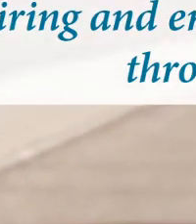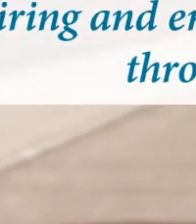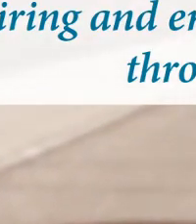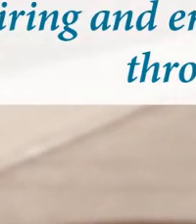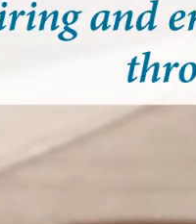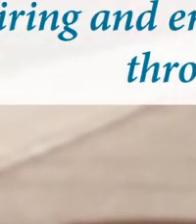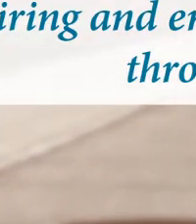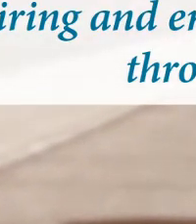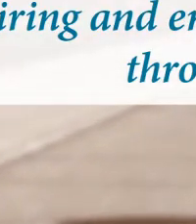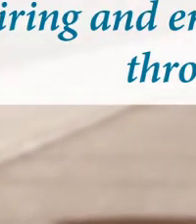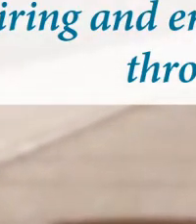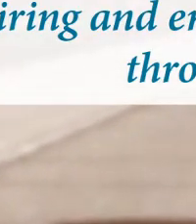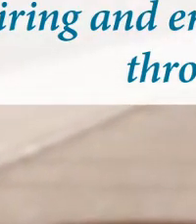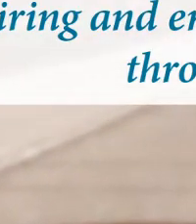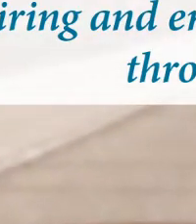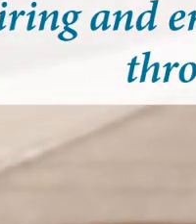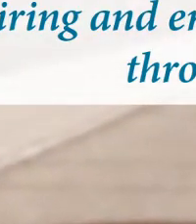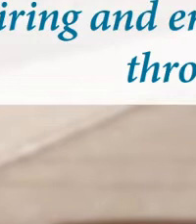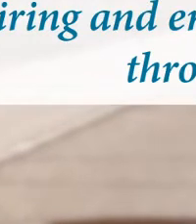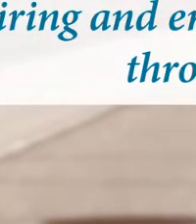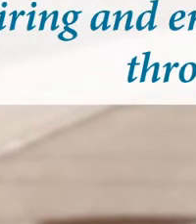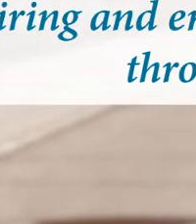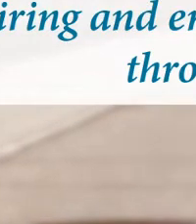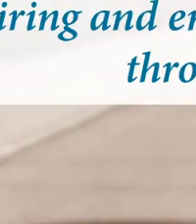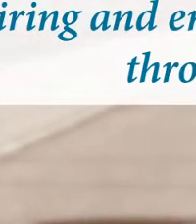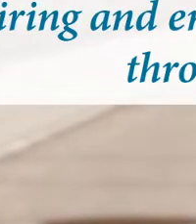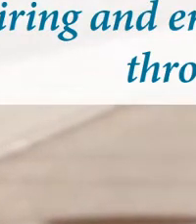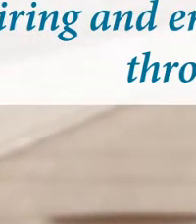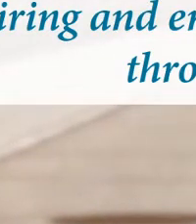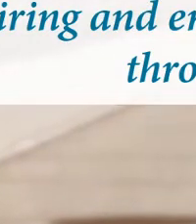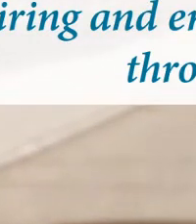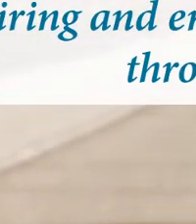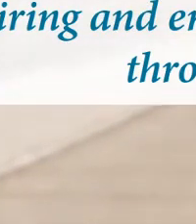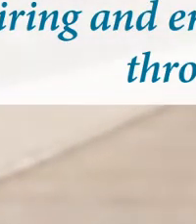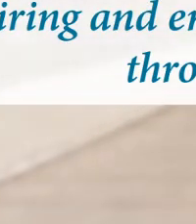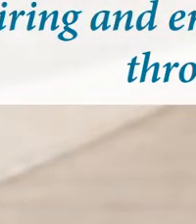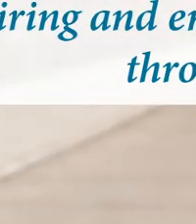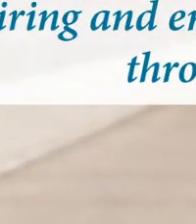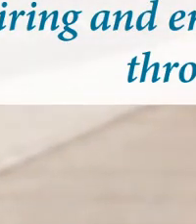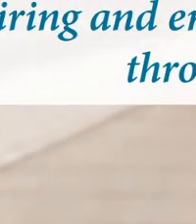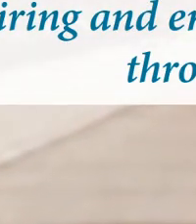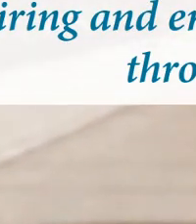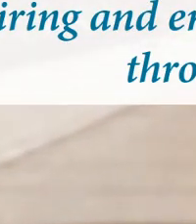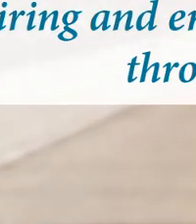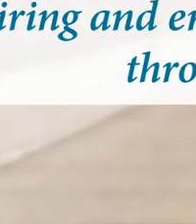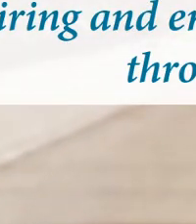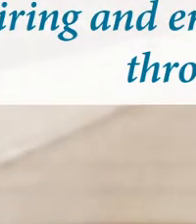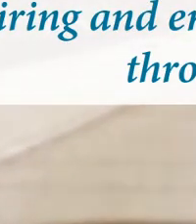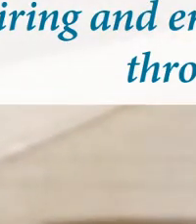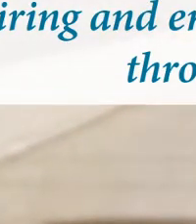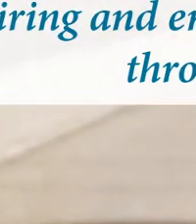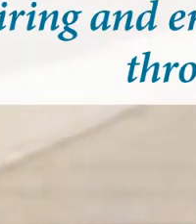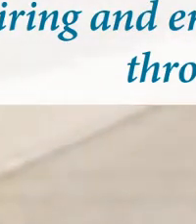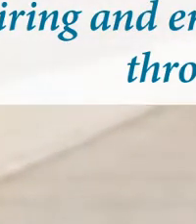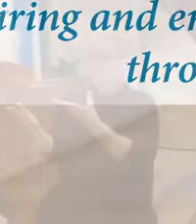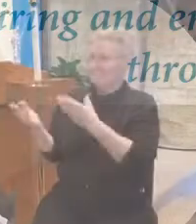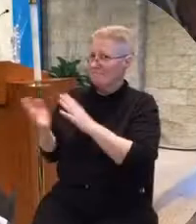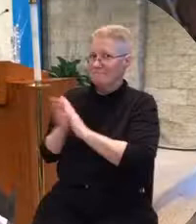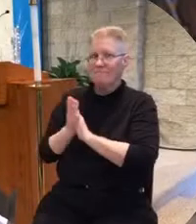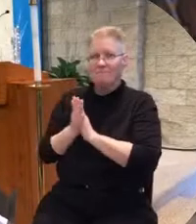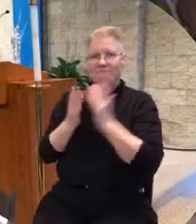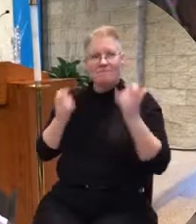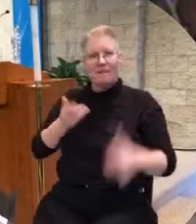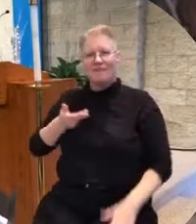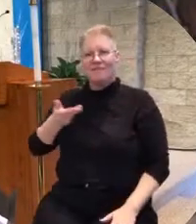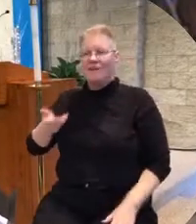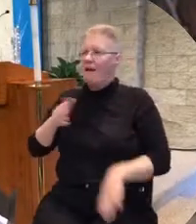expression of the divine within through prayer, education, and service. Inviting our on-duty